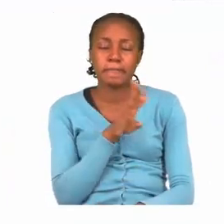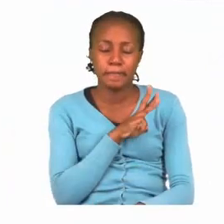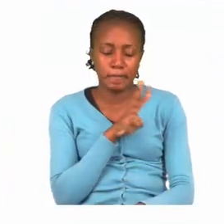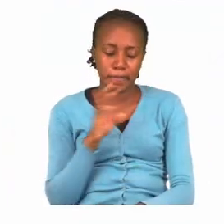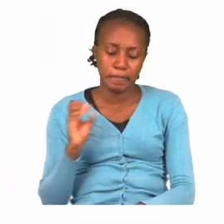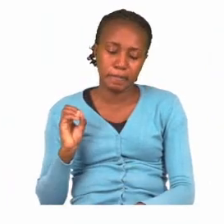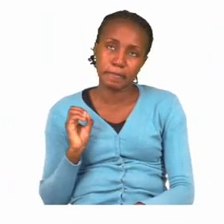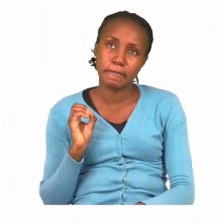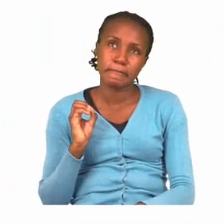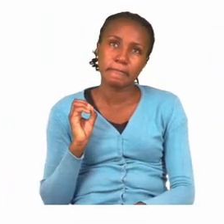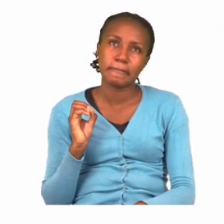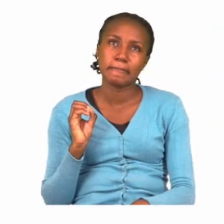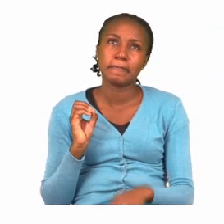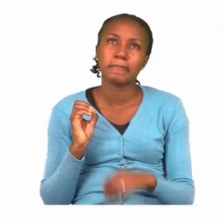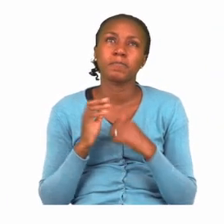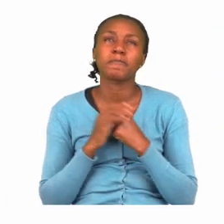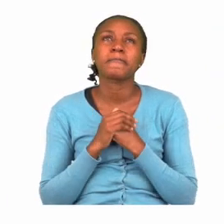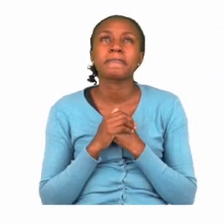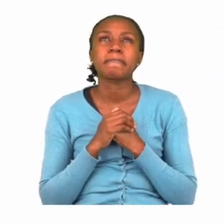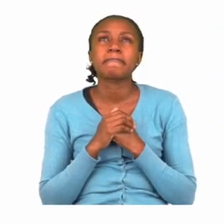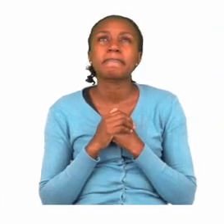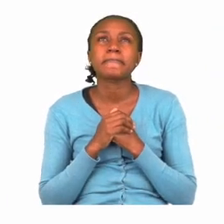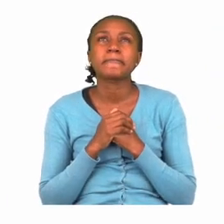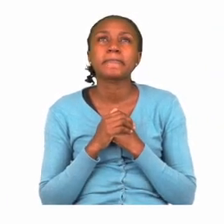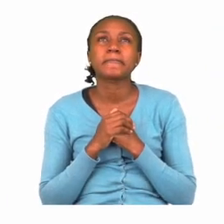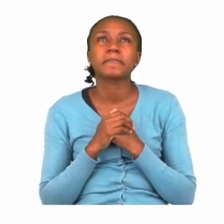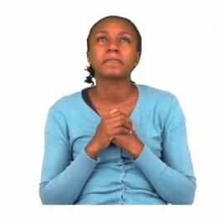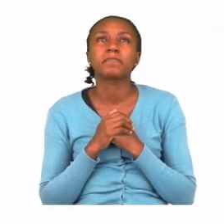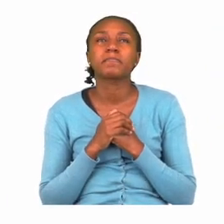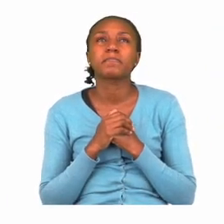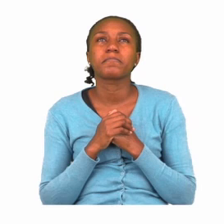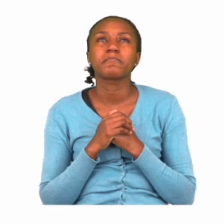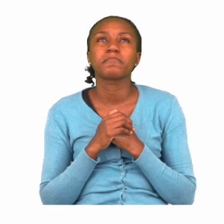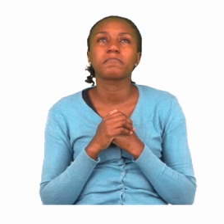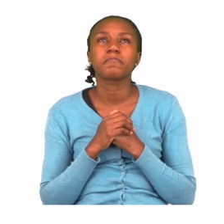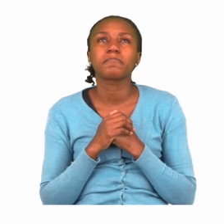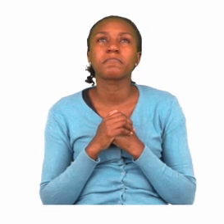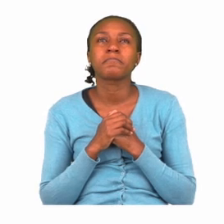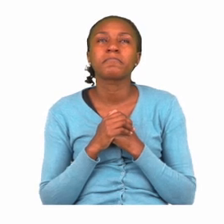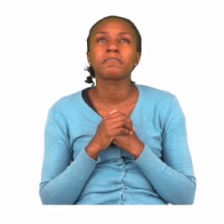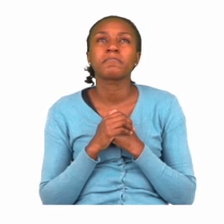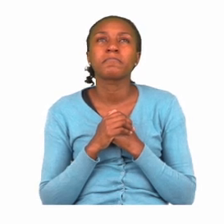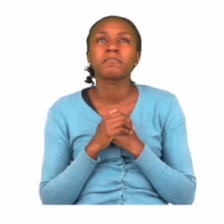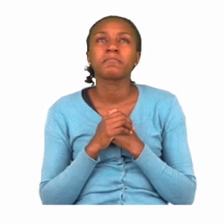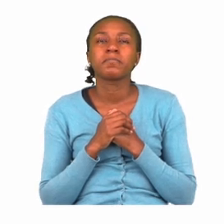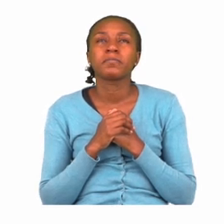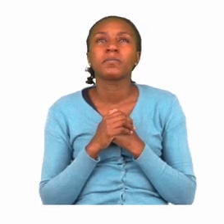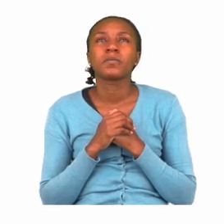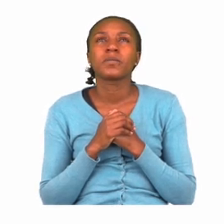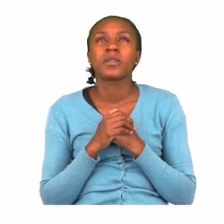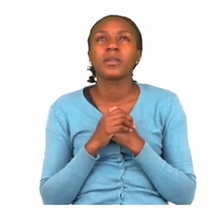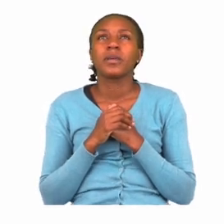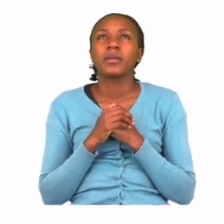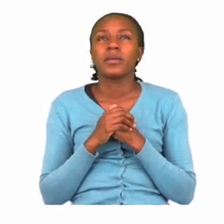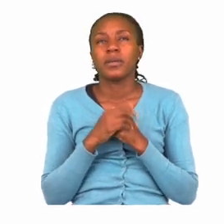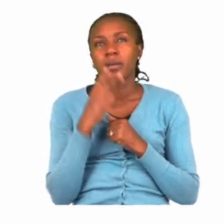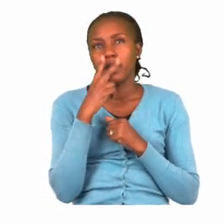page 30. Now, here we are going to do data